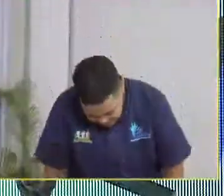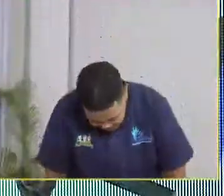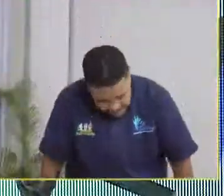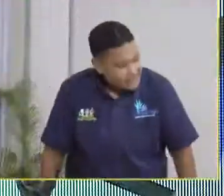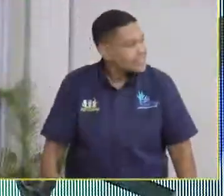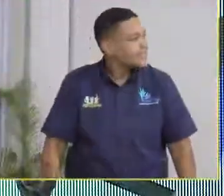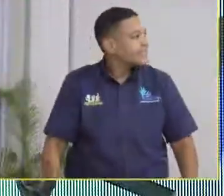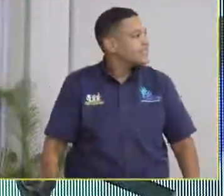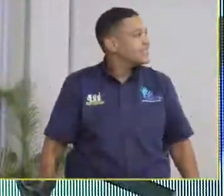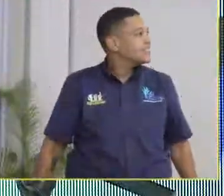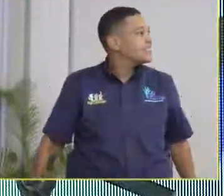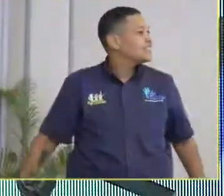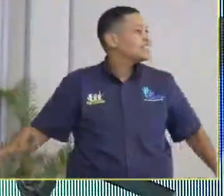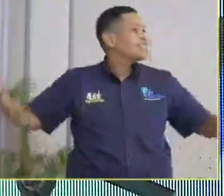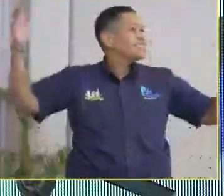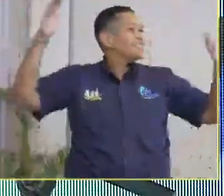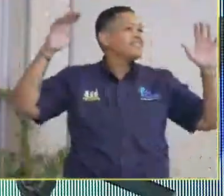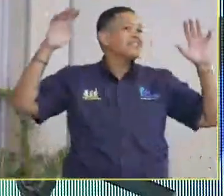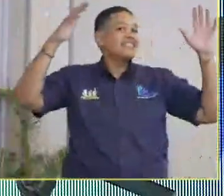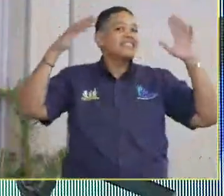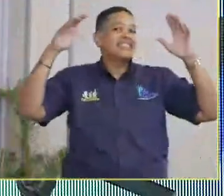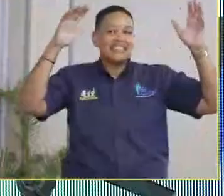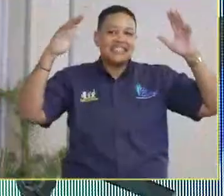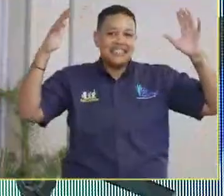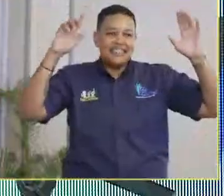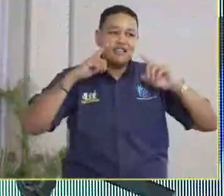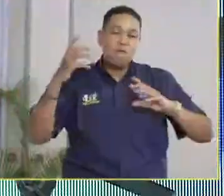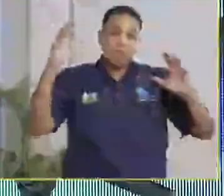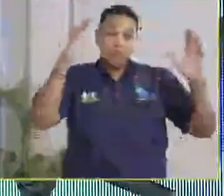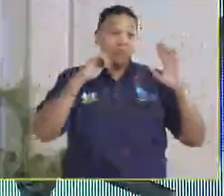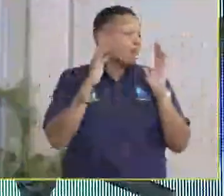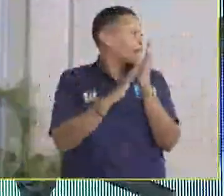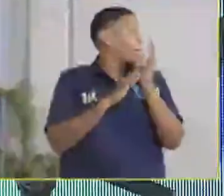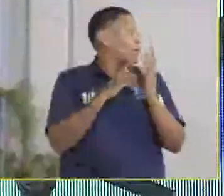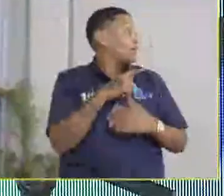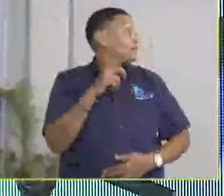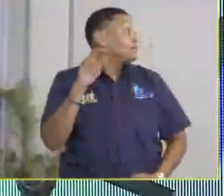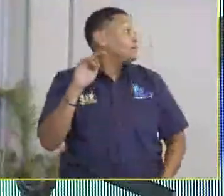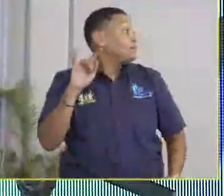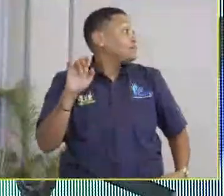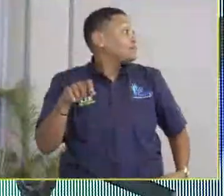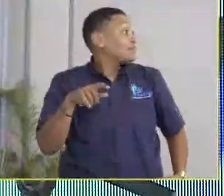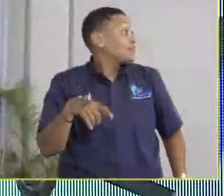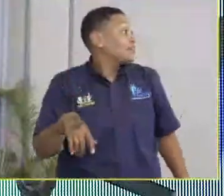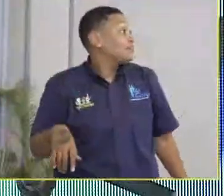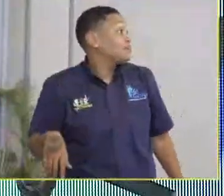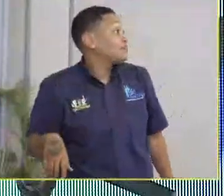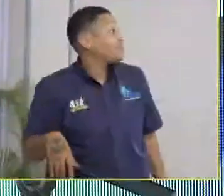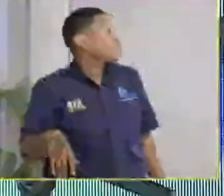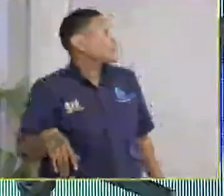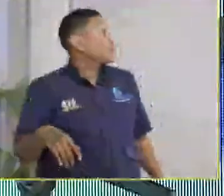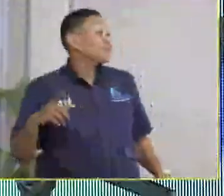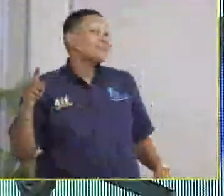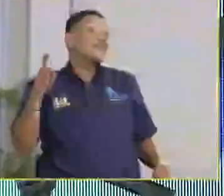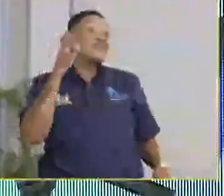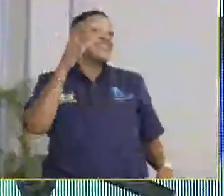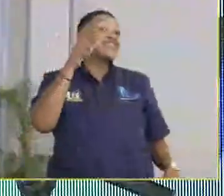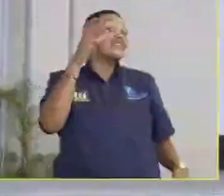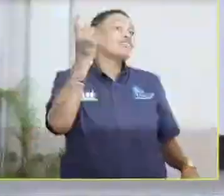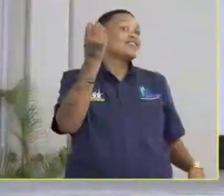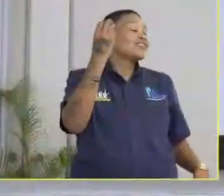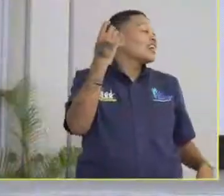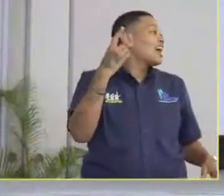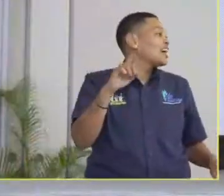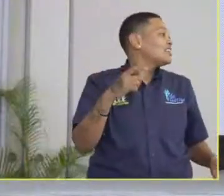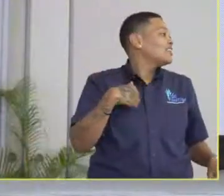she has fans in the audience. It's the first time we have persons in jacket and tie screaming.